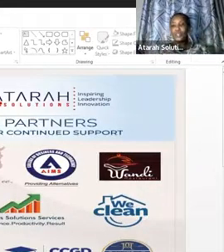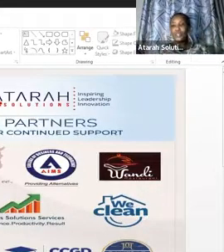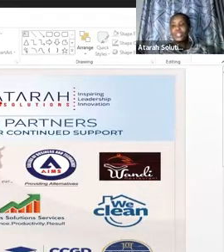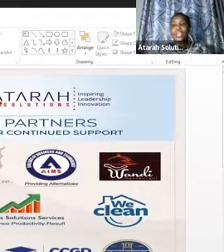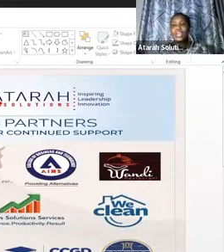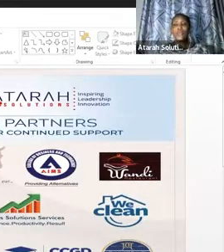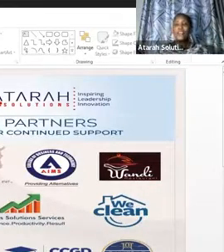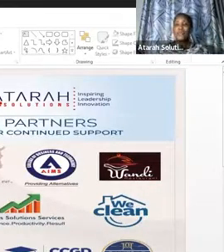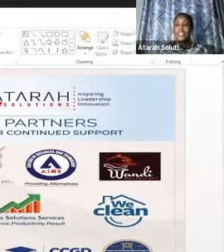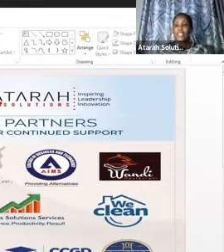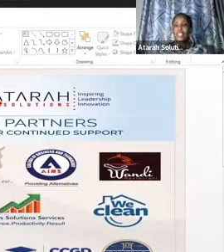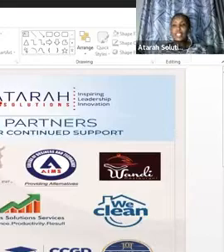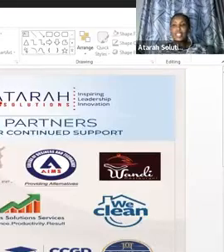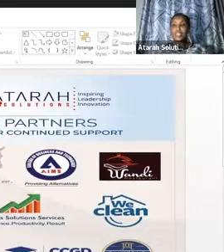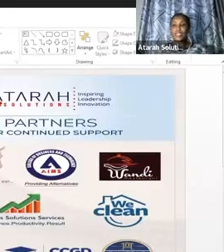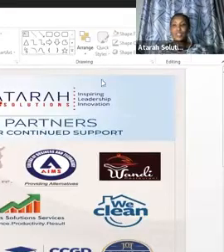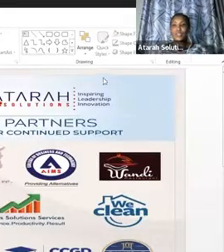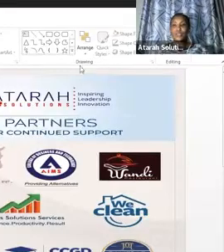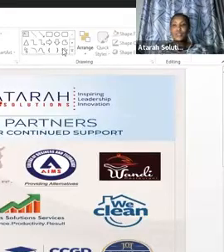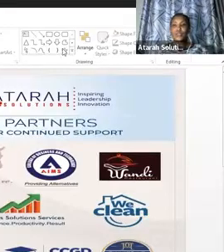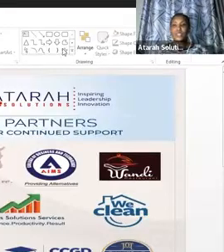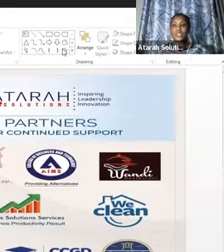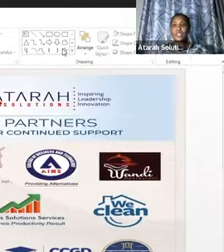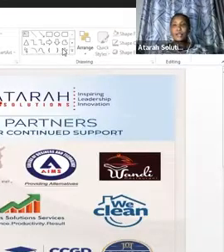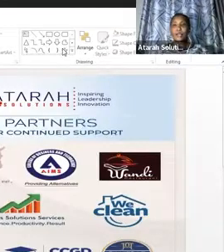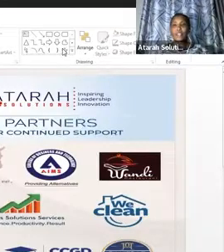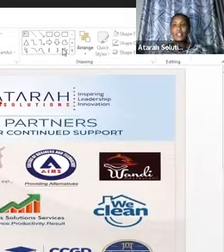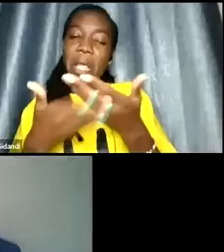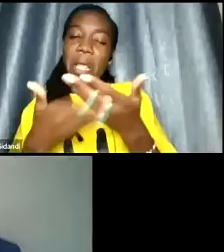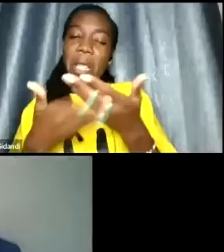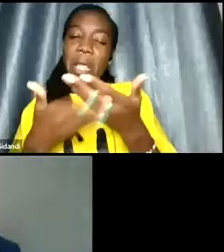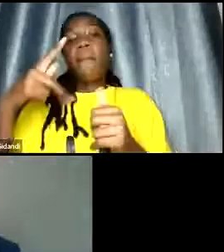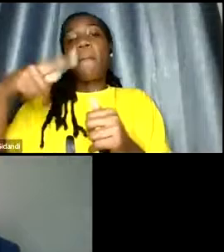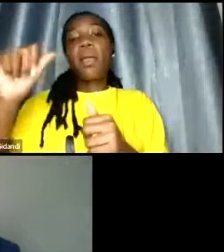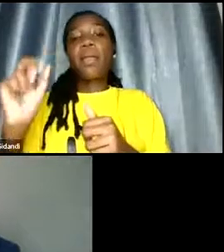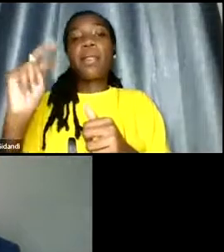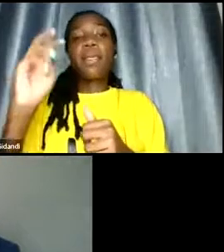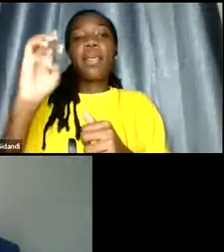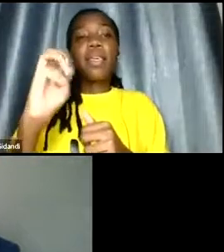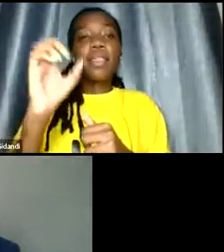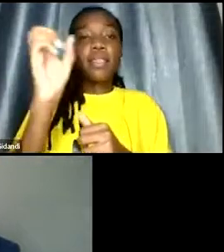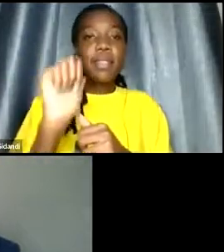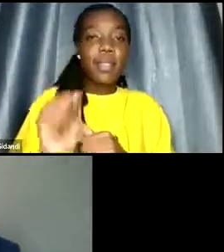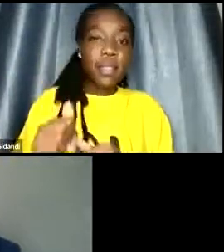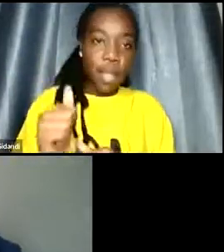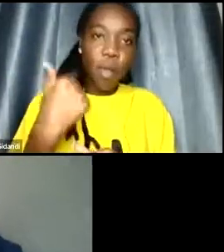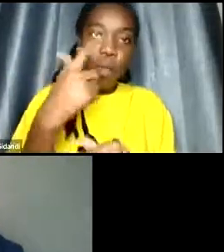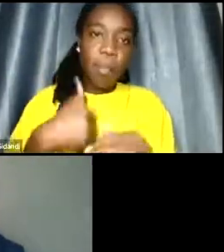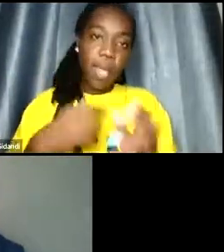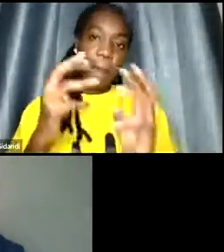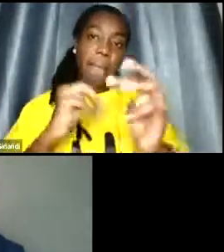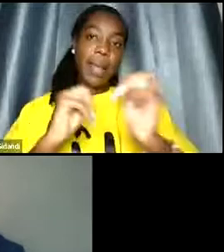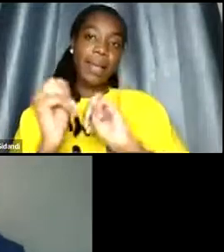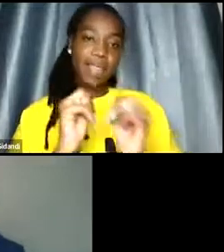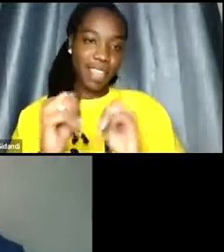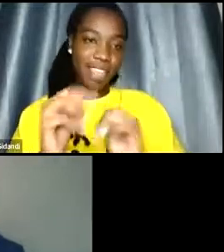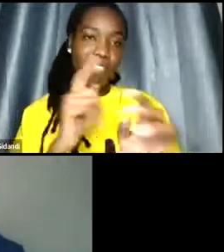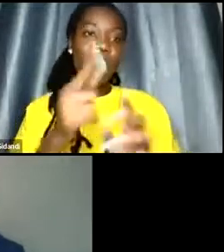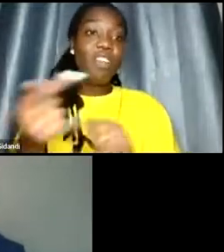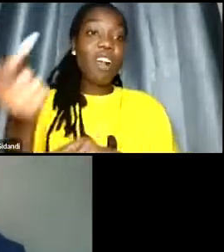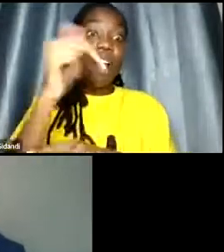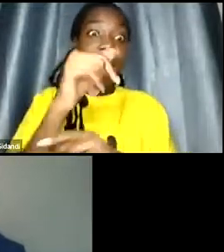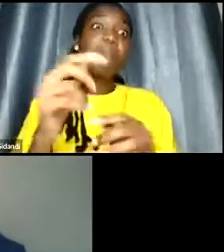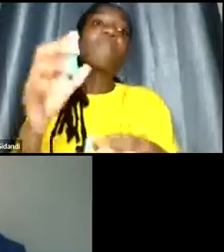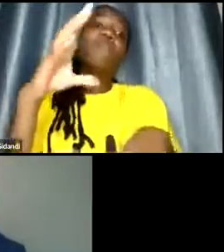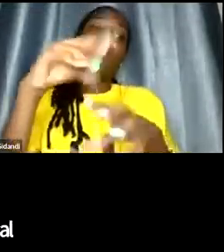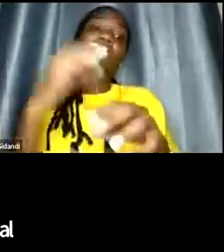no issues. And then we have Panessa Training Institute, which is a carpentry school, which I happen to manage. So come and find me there and we'll be